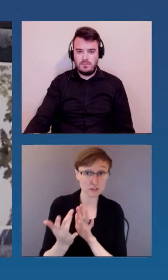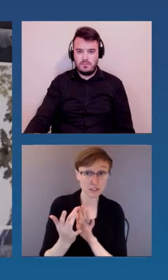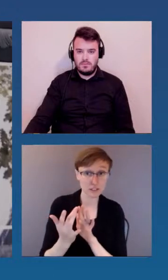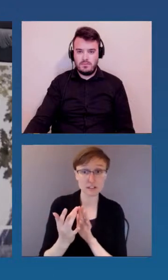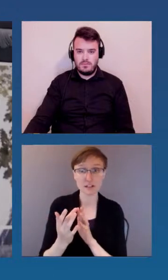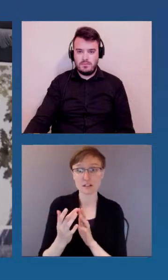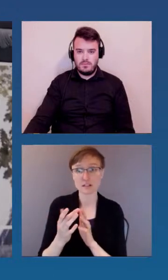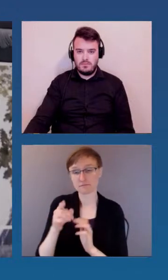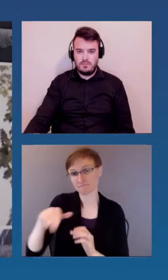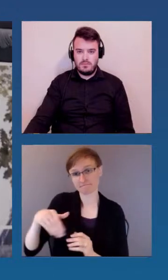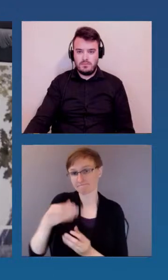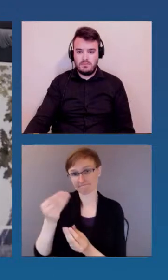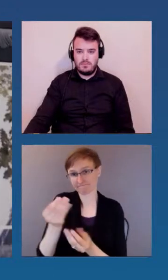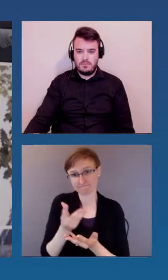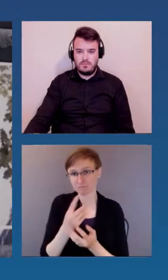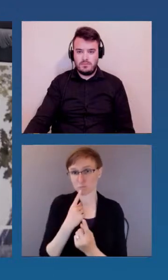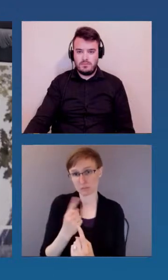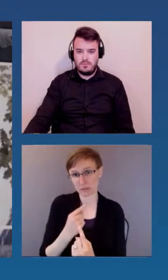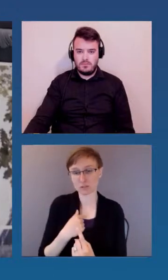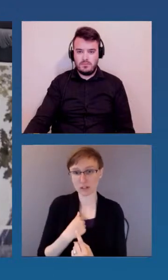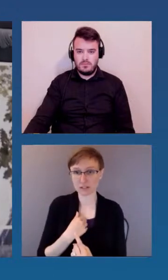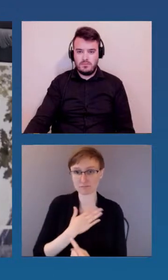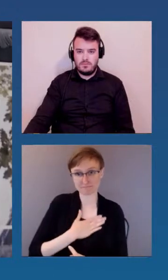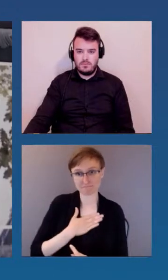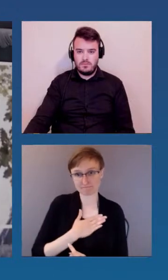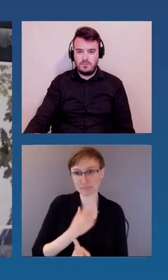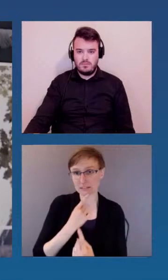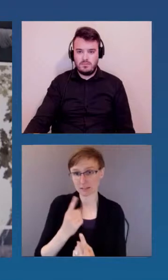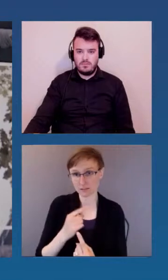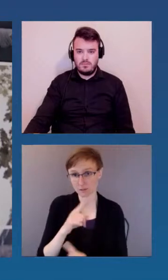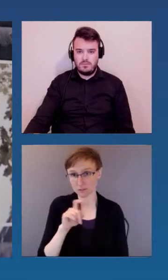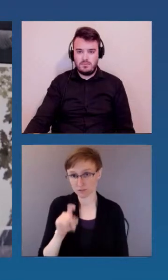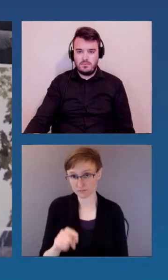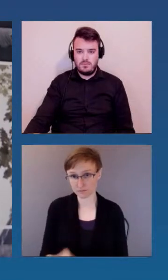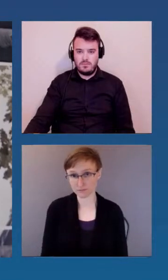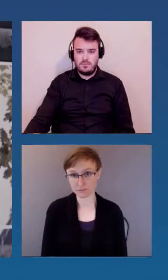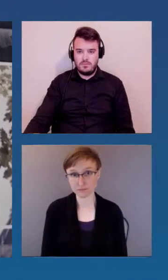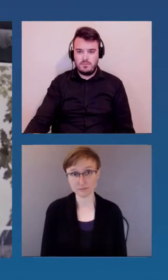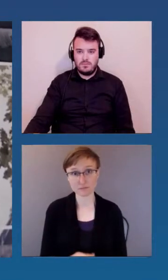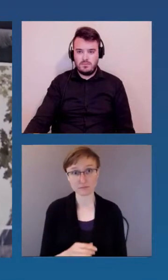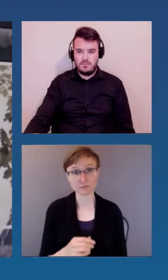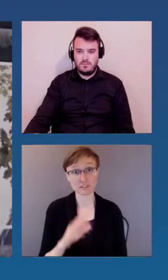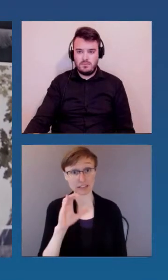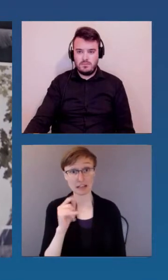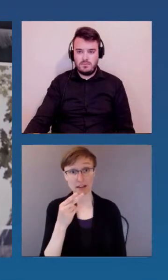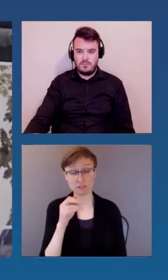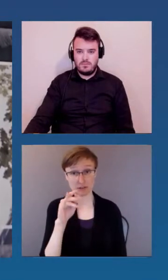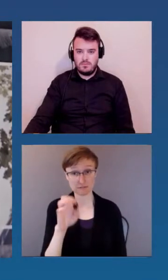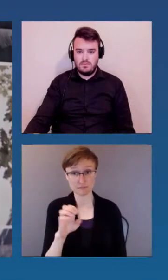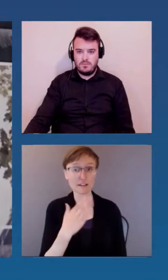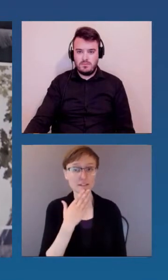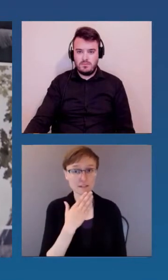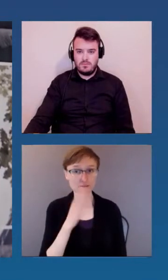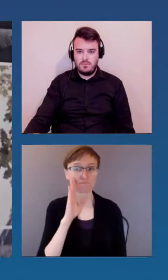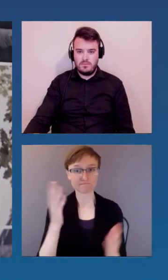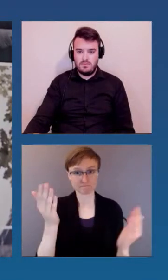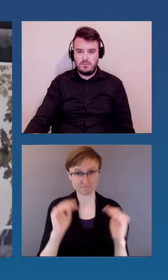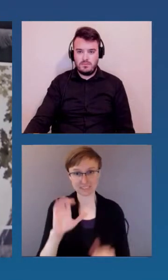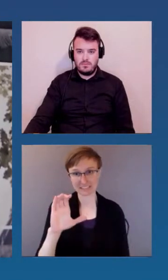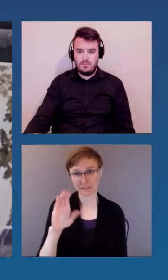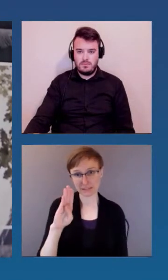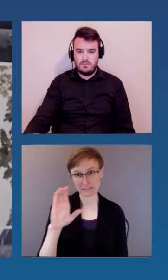important topic to focus on COVID-19 and the public health crisis and pandemic that we're facing here. I'll defer to